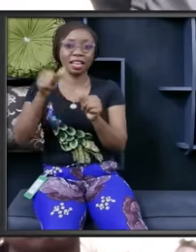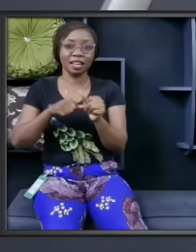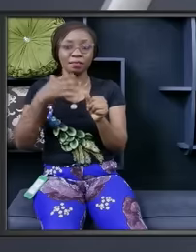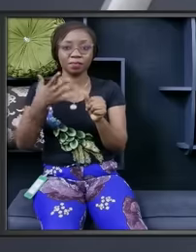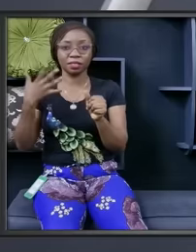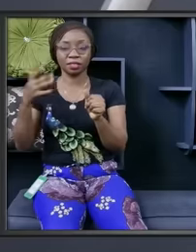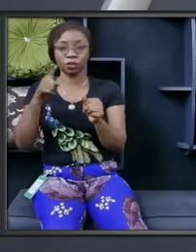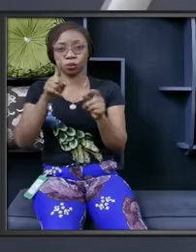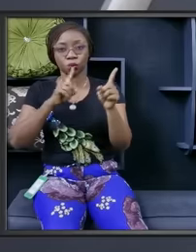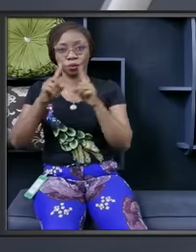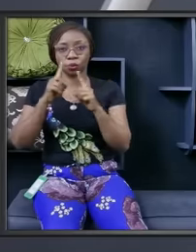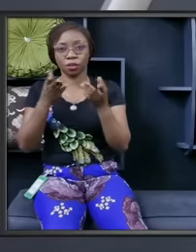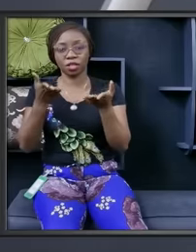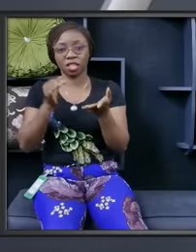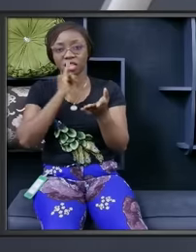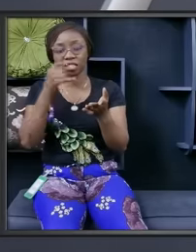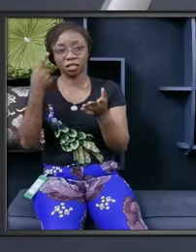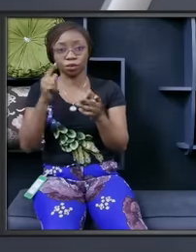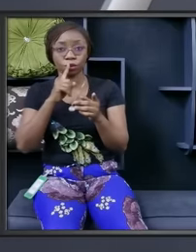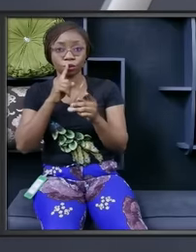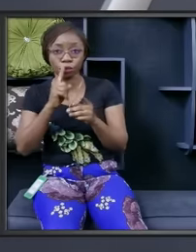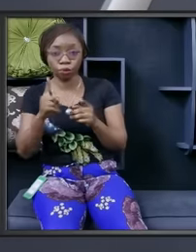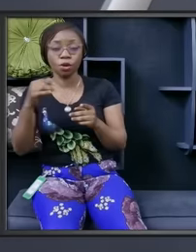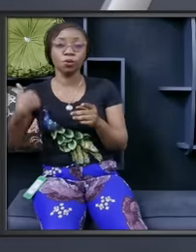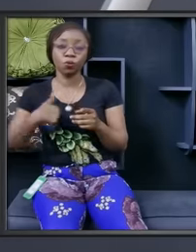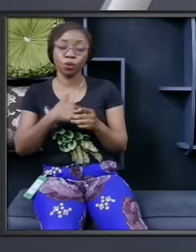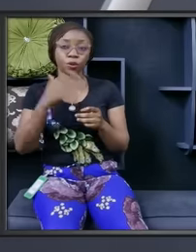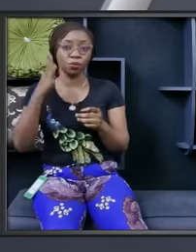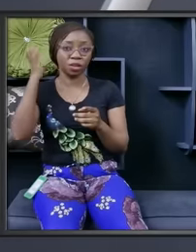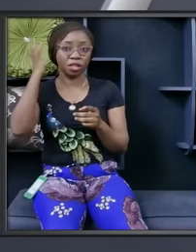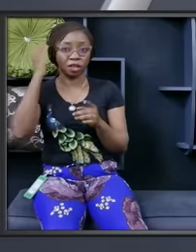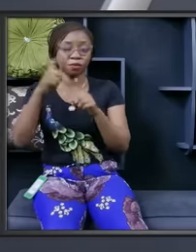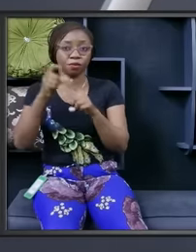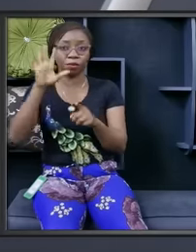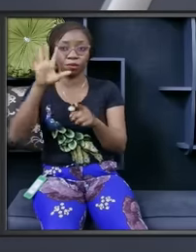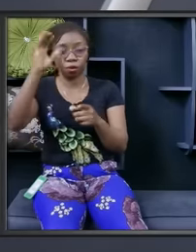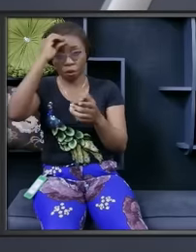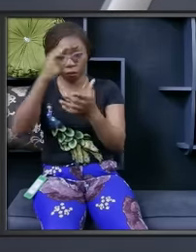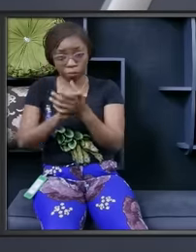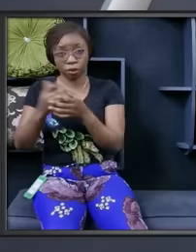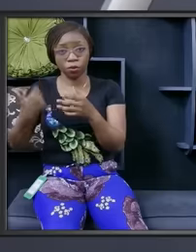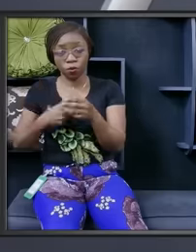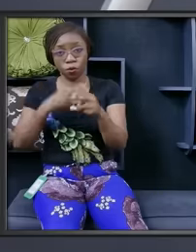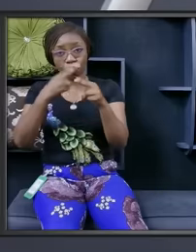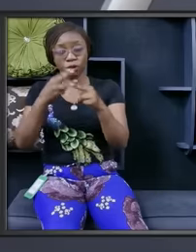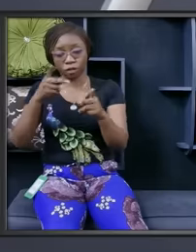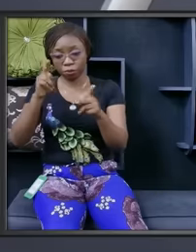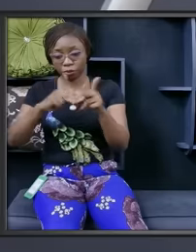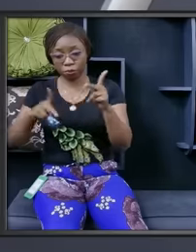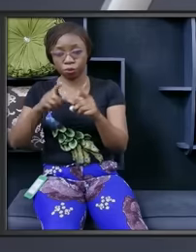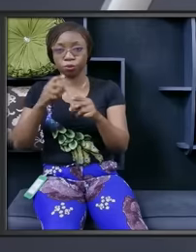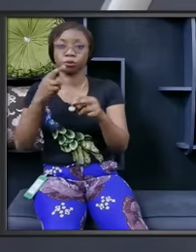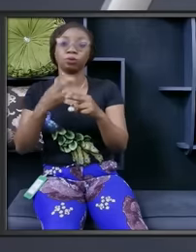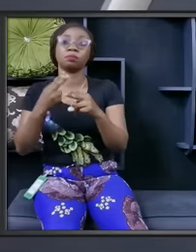you they talk here, nine be the truth. Yes. We go hear from your husband. Yes. We go call these people where you mention their names. Yes. Thank